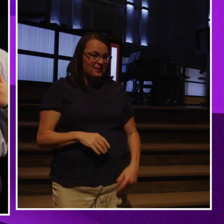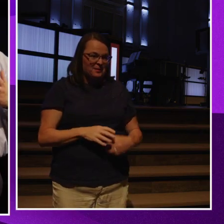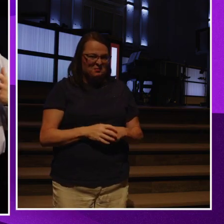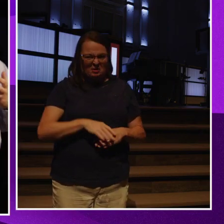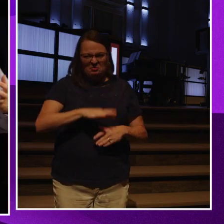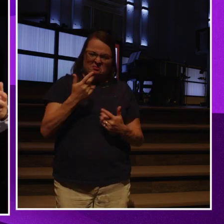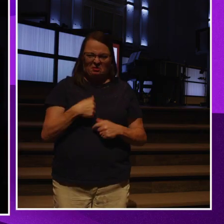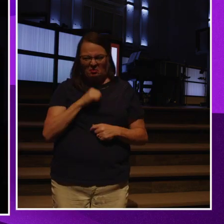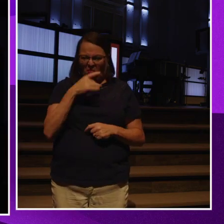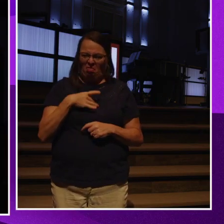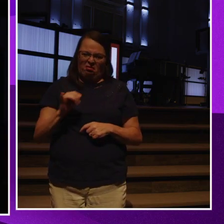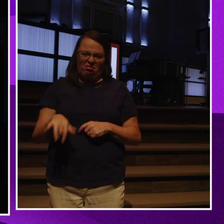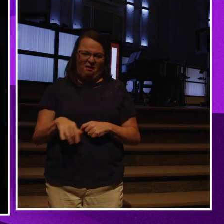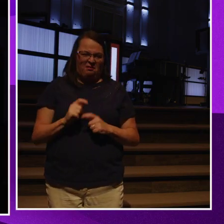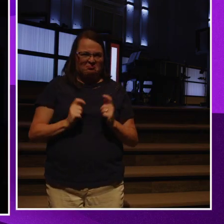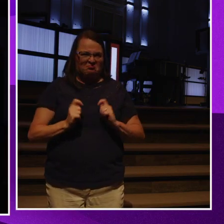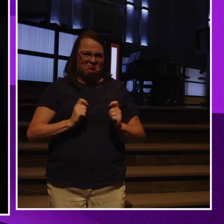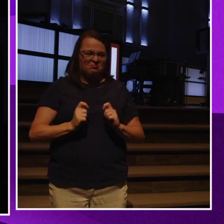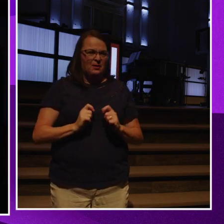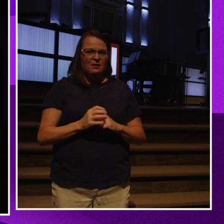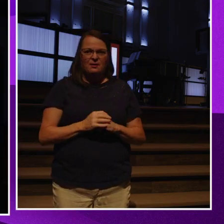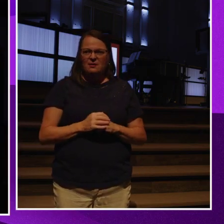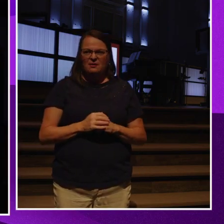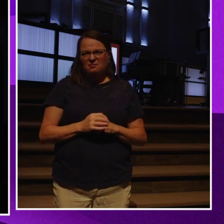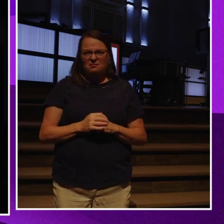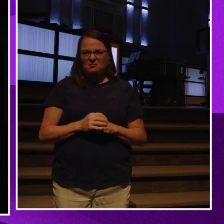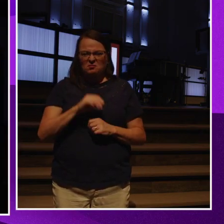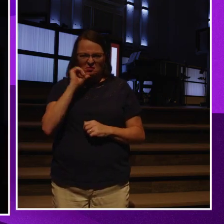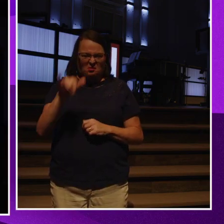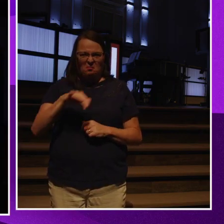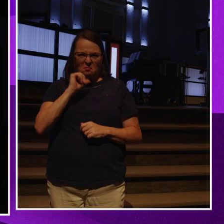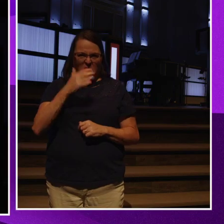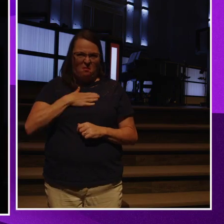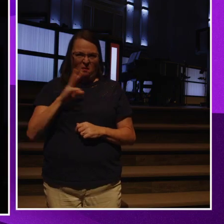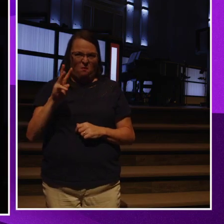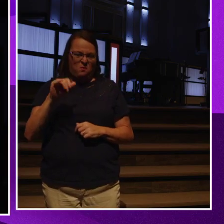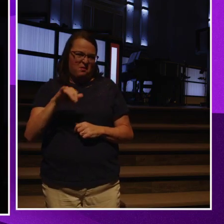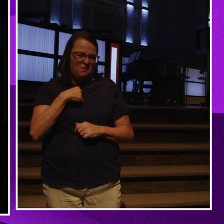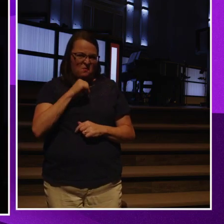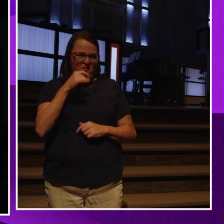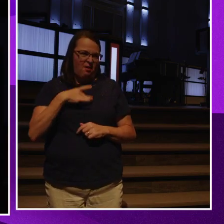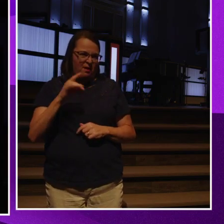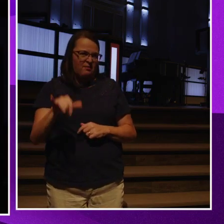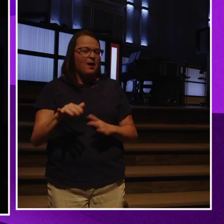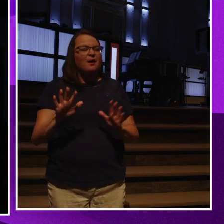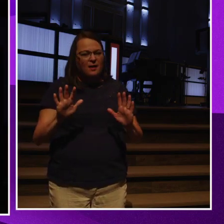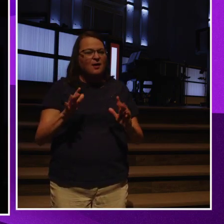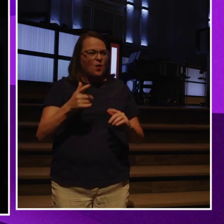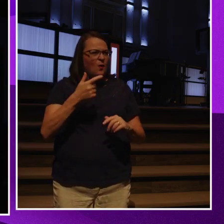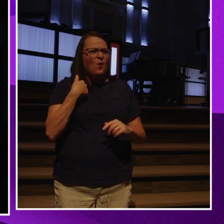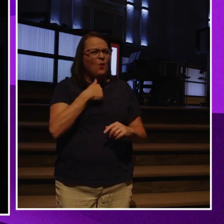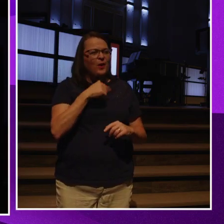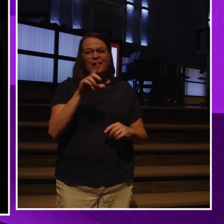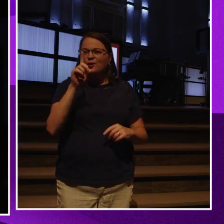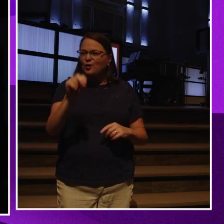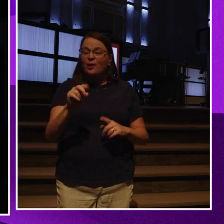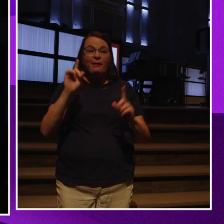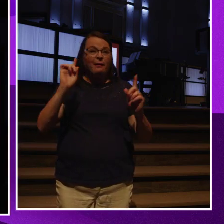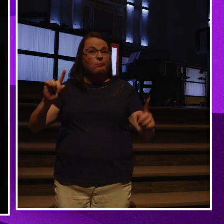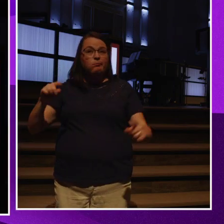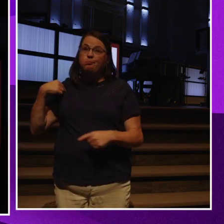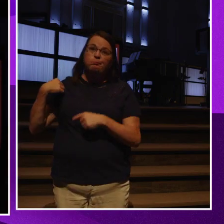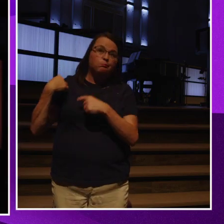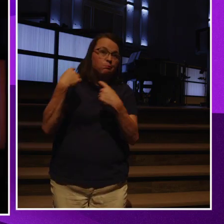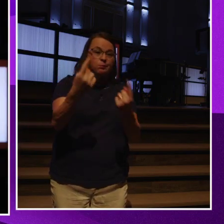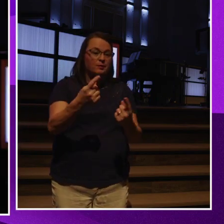I don't like that. We don't want it that way. That's not the way we've always done things. I don't like things that way. We've been doing this since the beginning of time. What